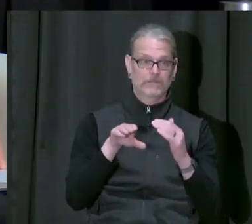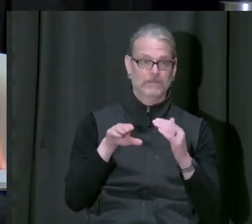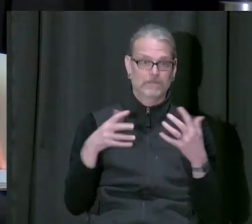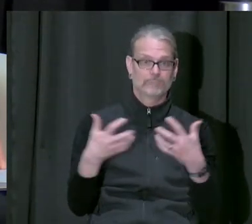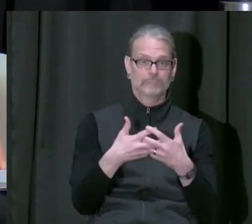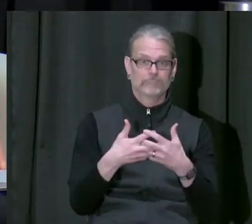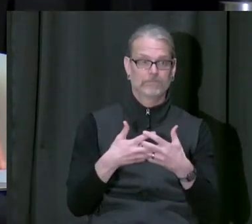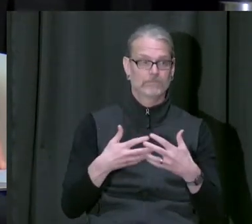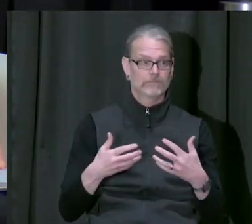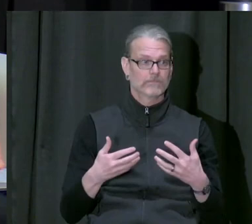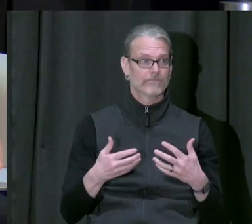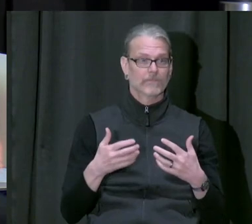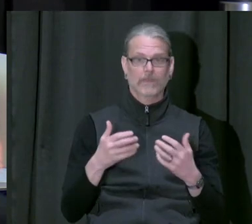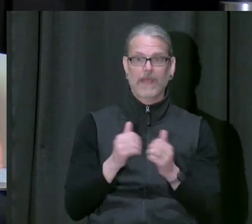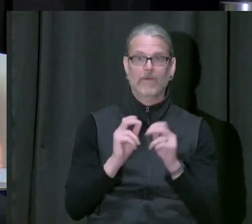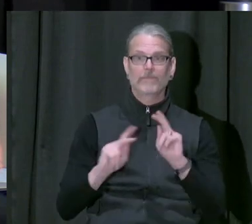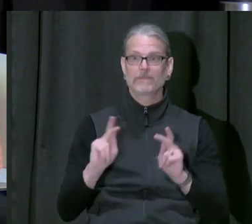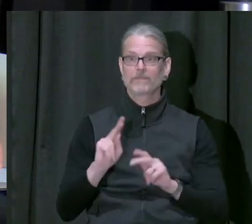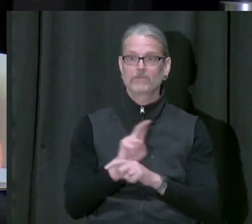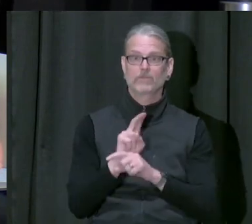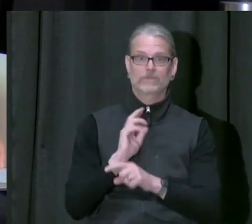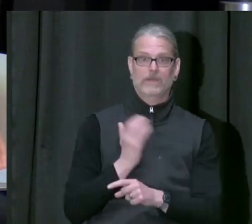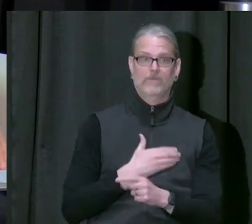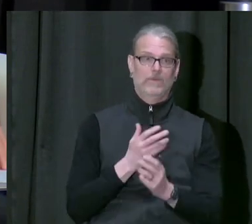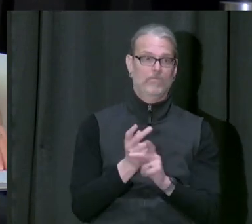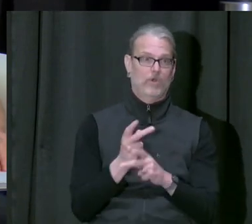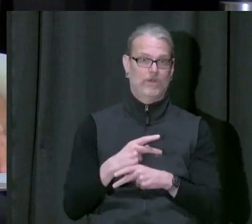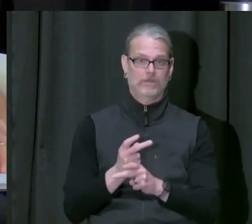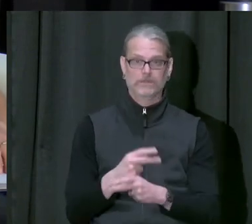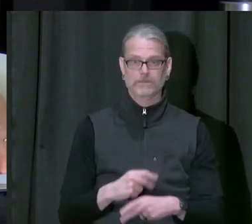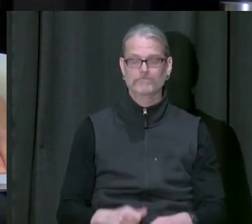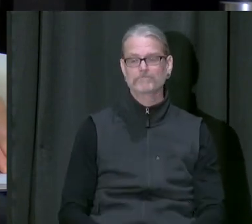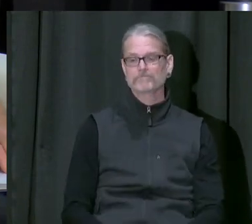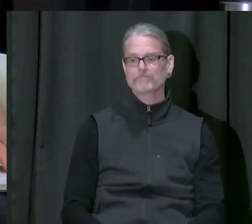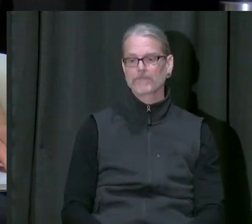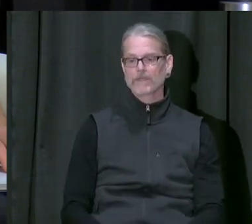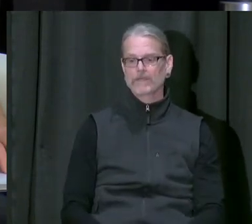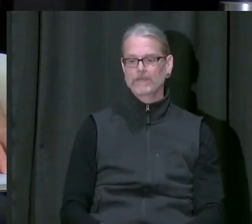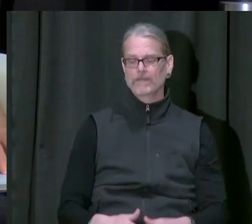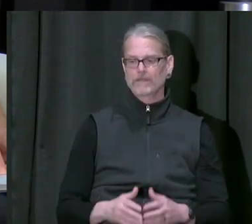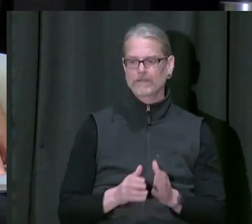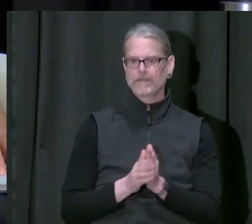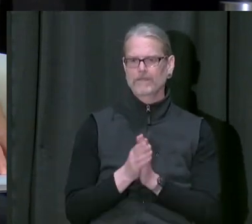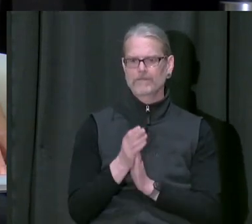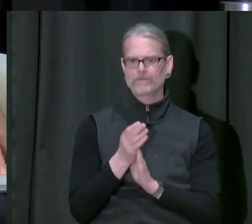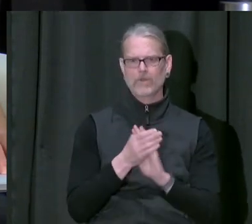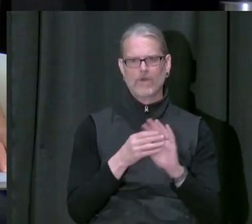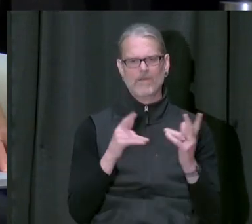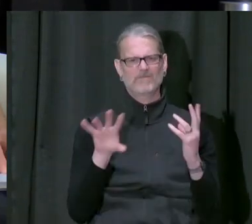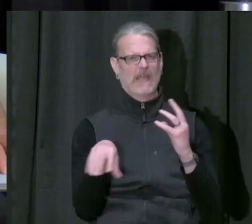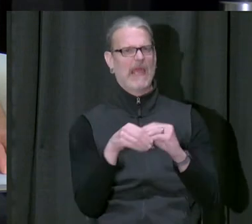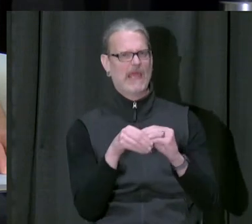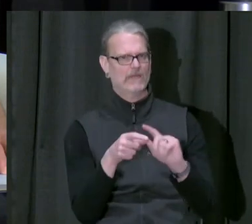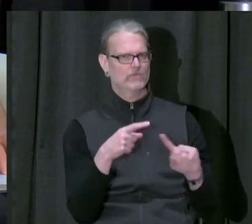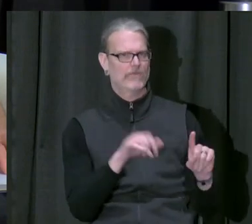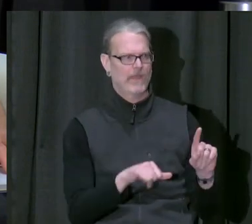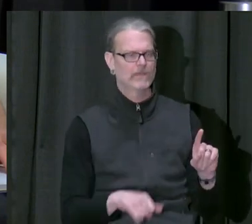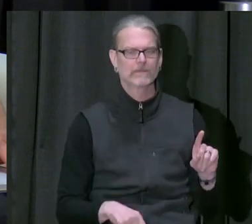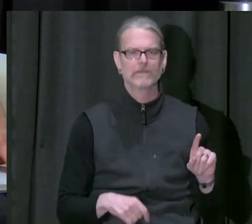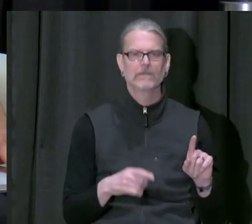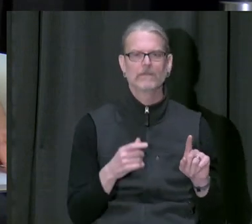use our products in so many different ways. So to sort of riff on that a little bit, I think it's really